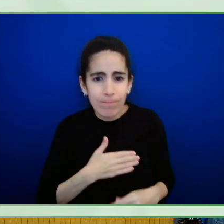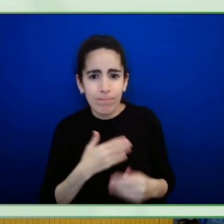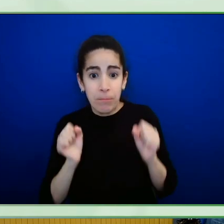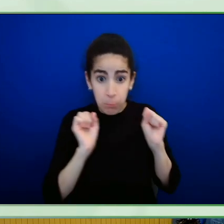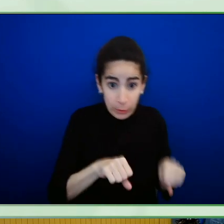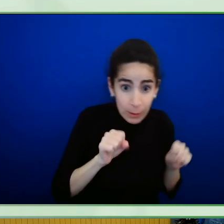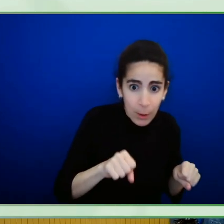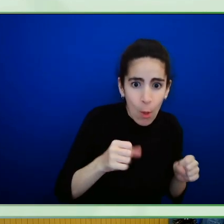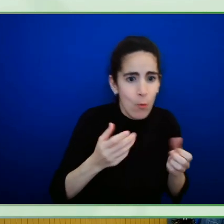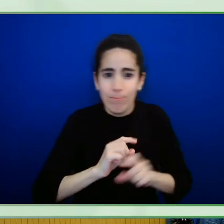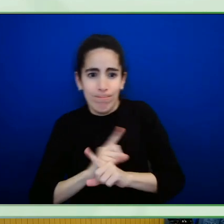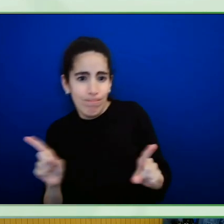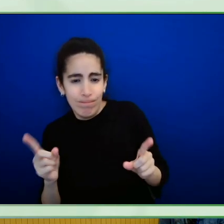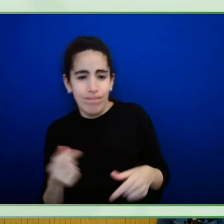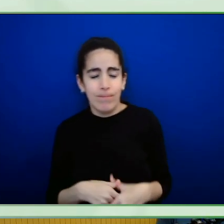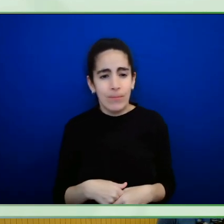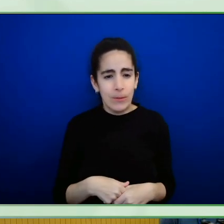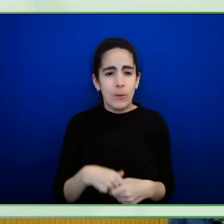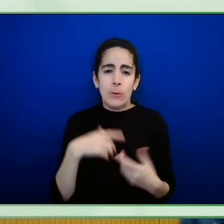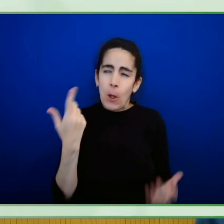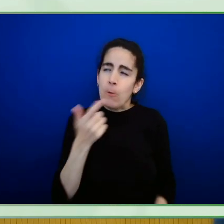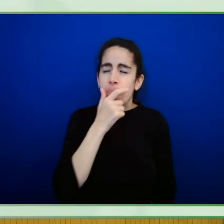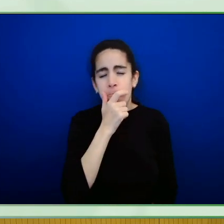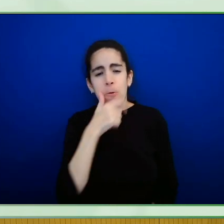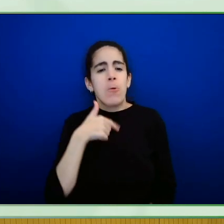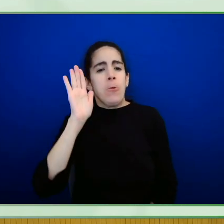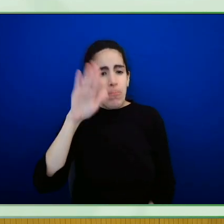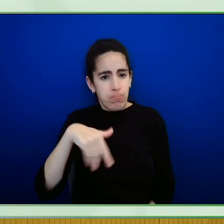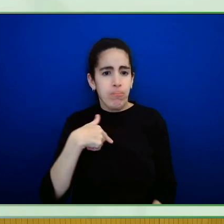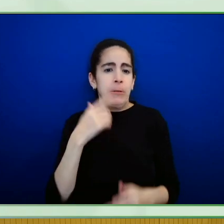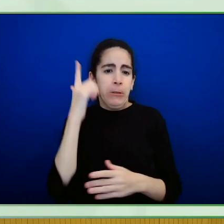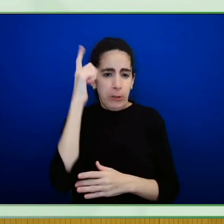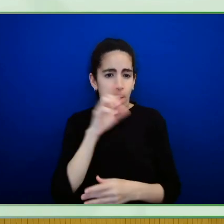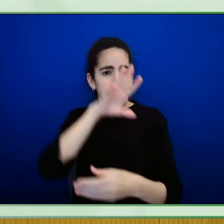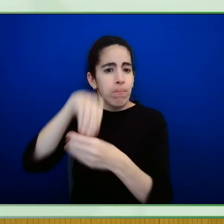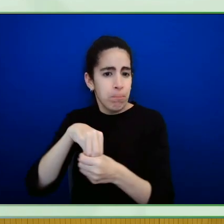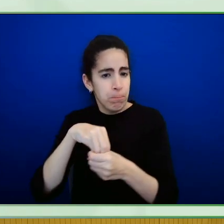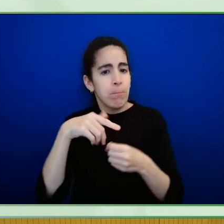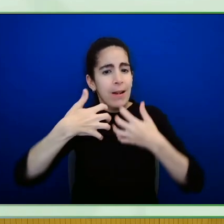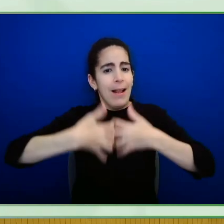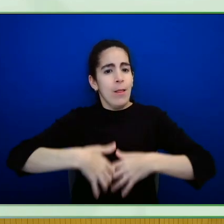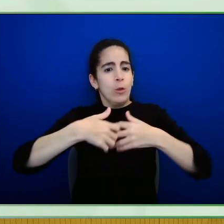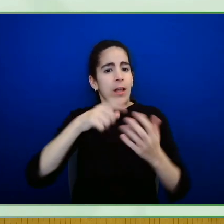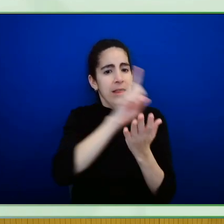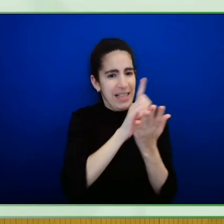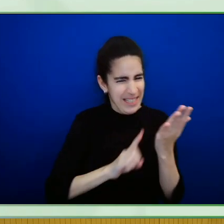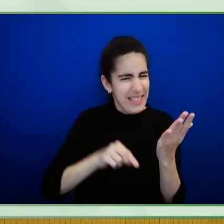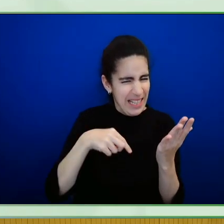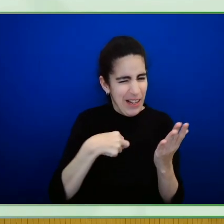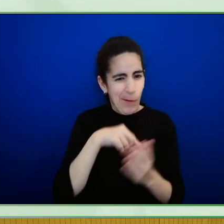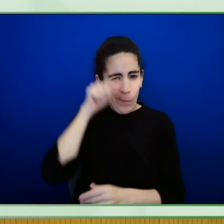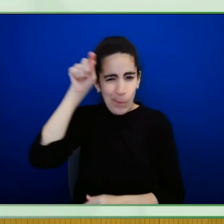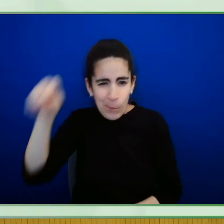design, and that took me to creating a prototype in